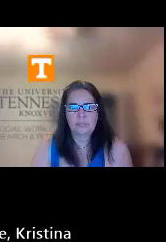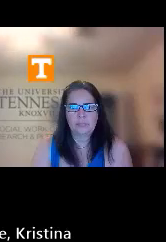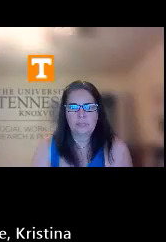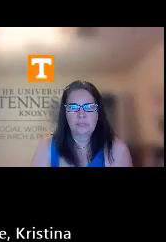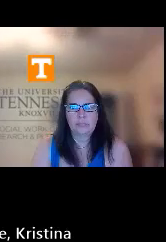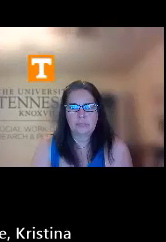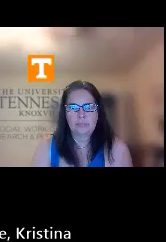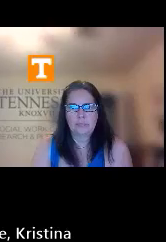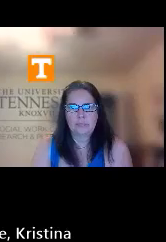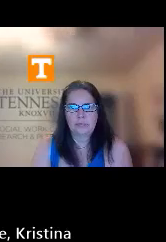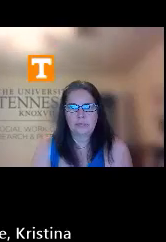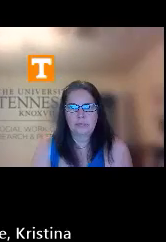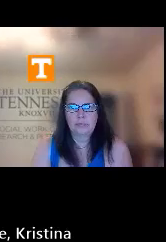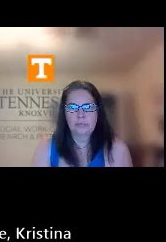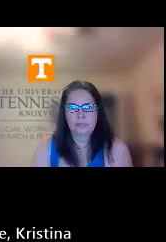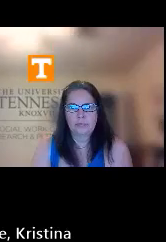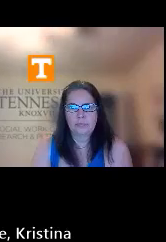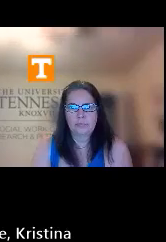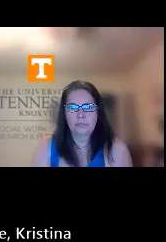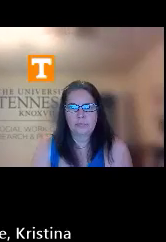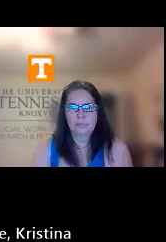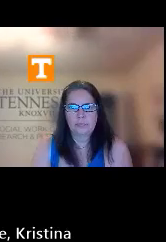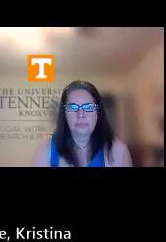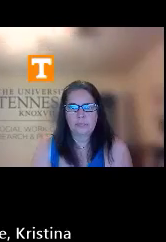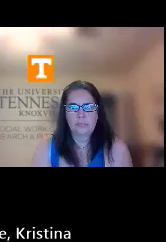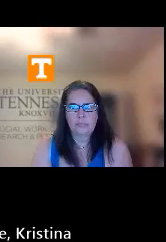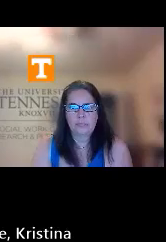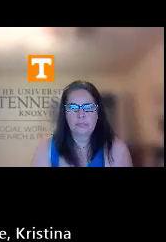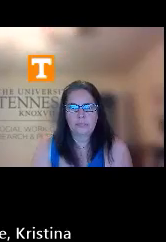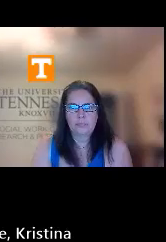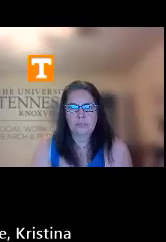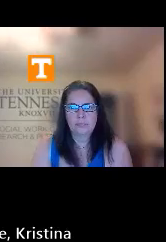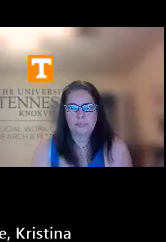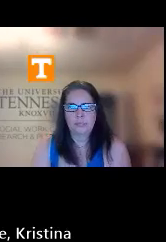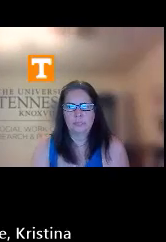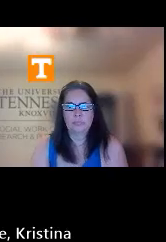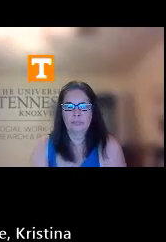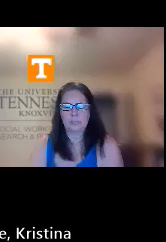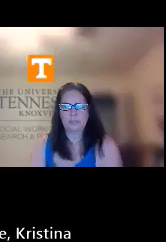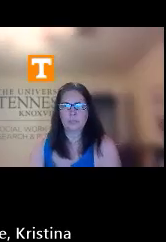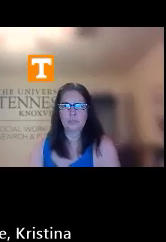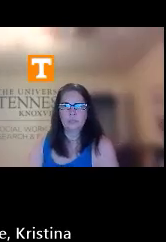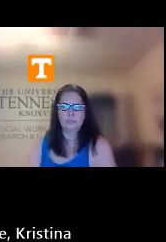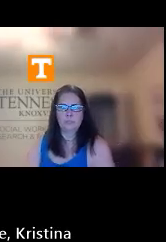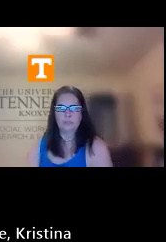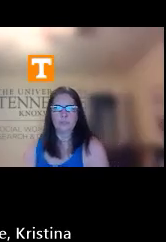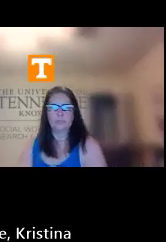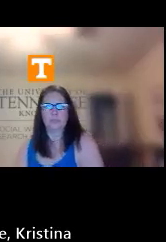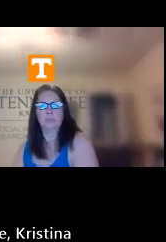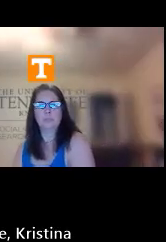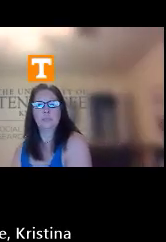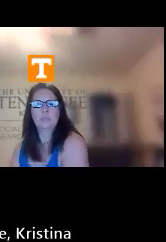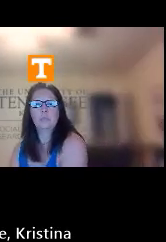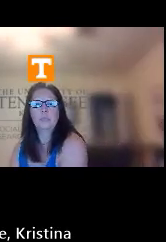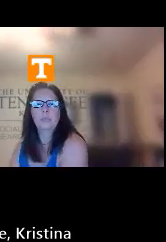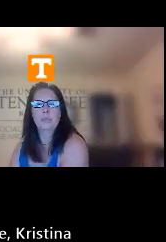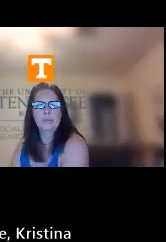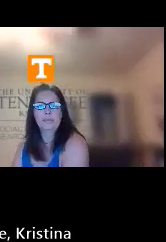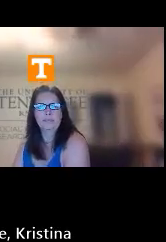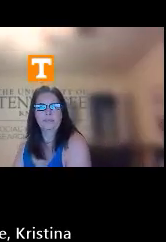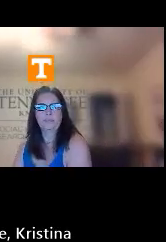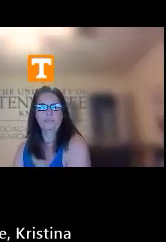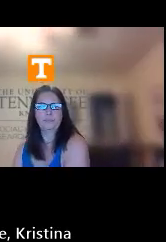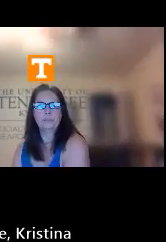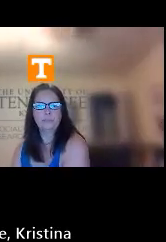All right. And you can see, again, it looks pretty much like it has when we've done the searches in the other